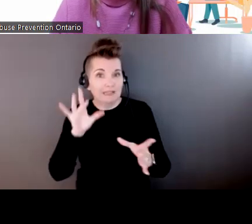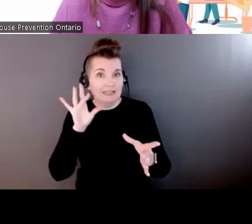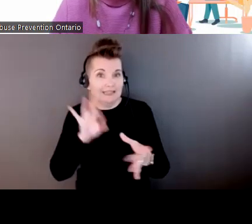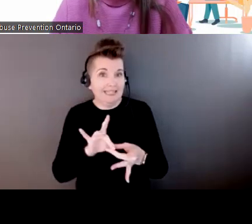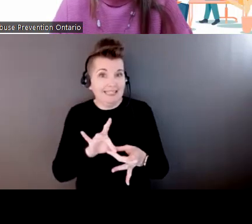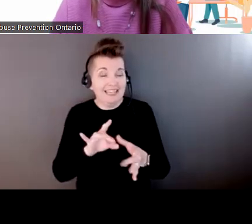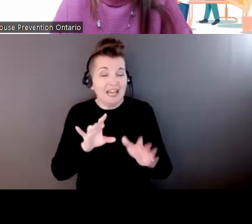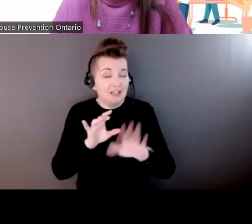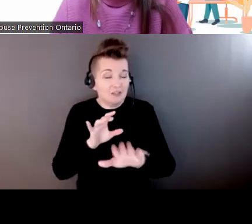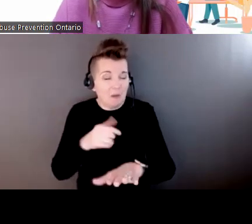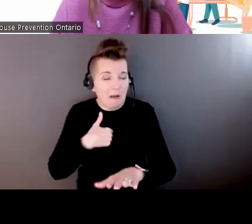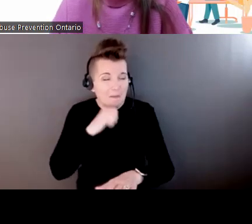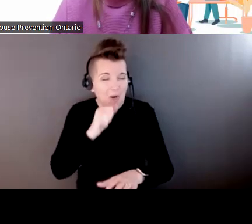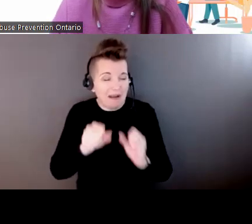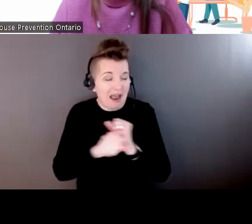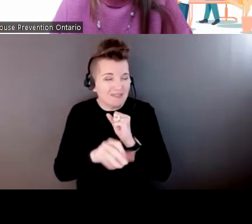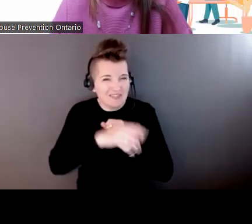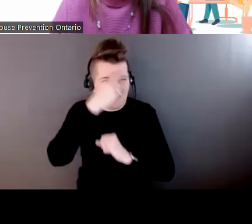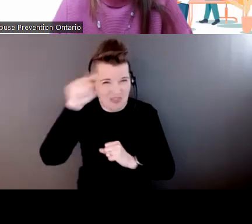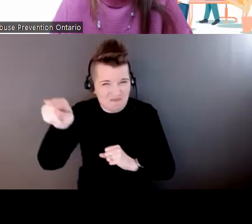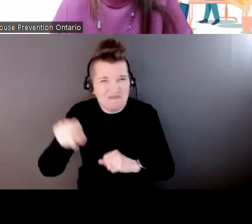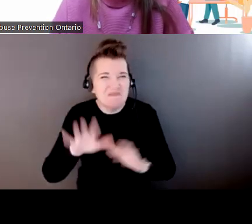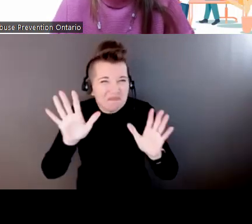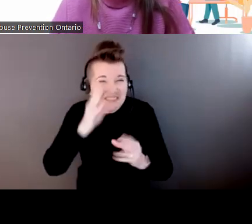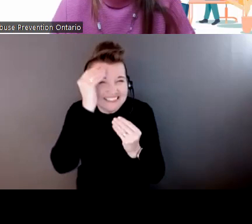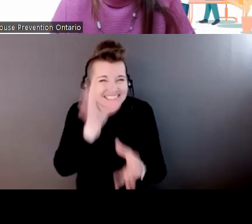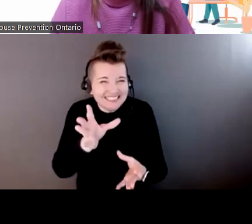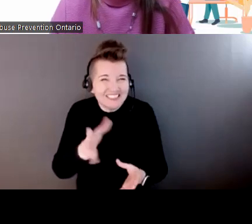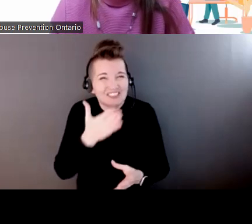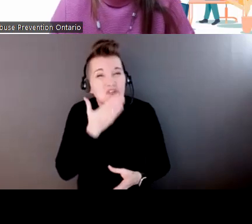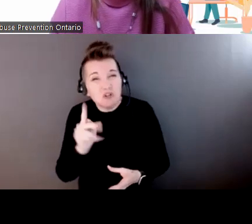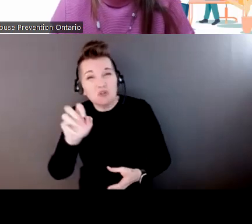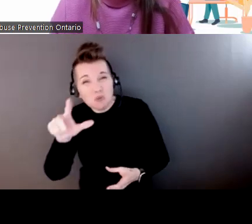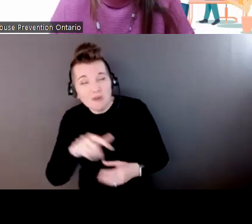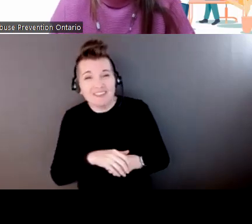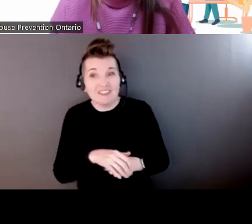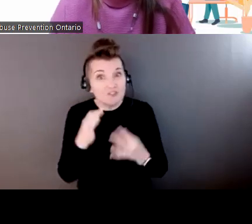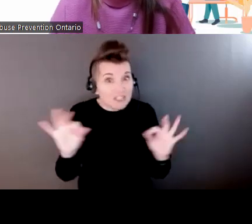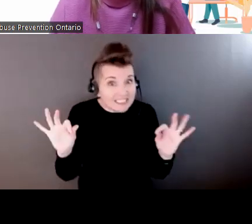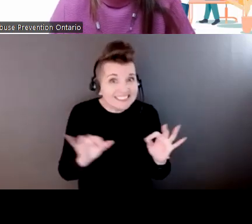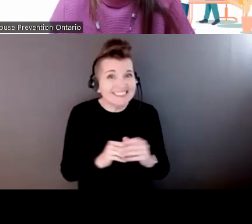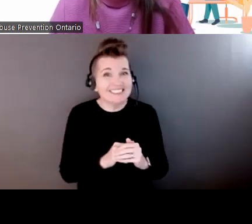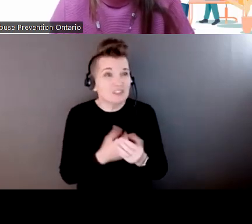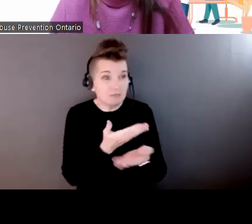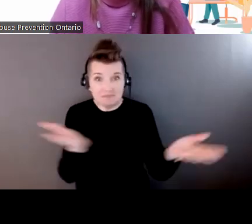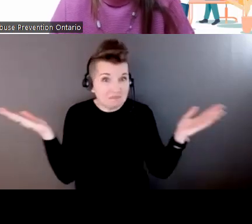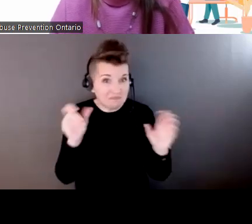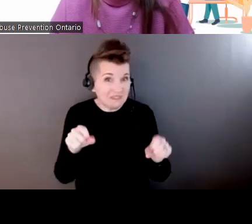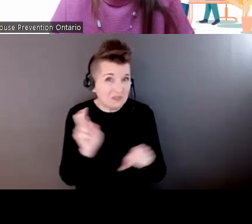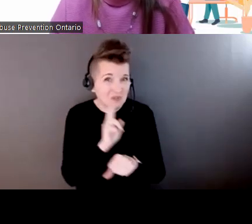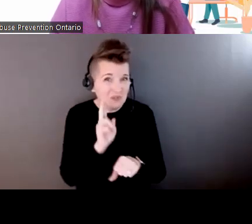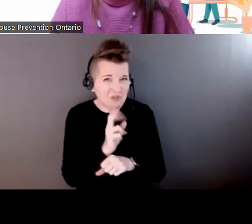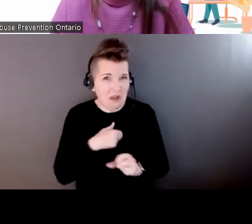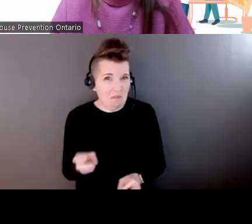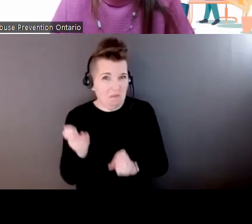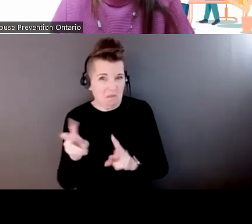advertise for anyone, but it is a great free tool, a great free resource that anyone in Canada can use. So I can